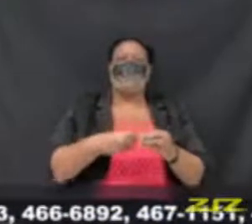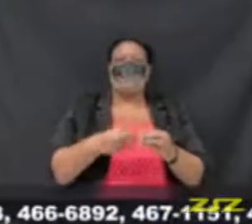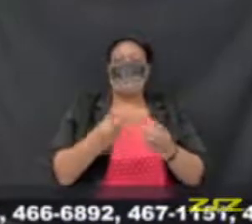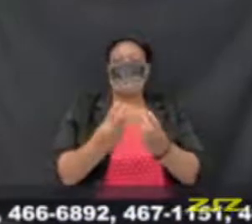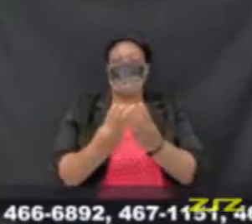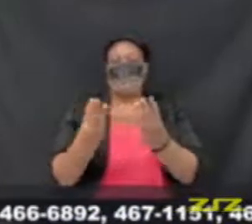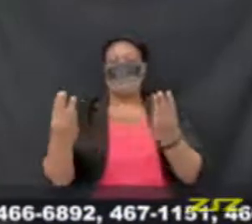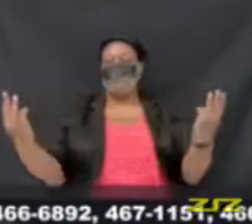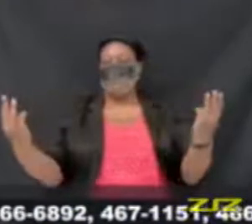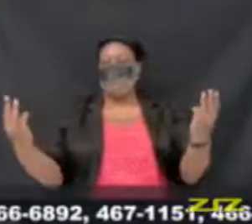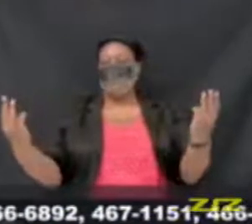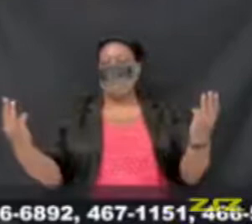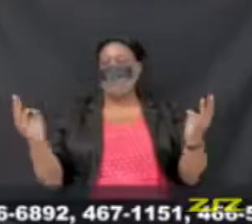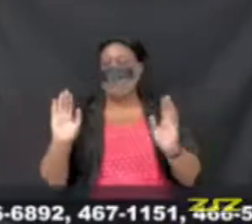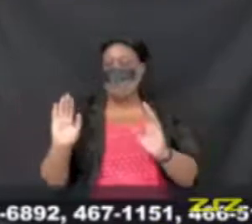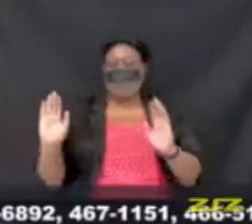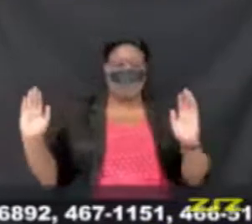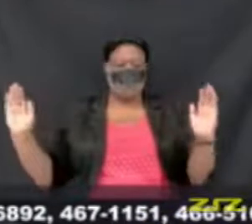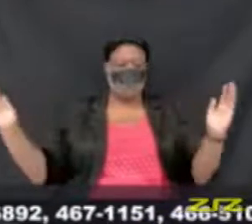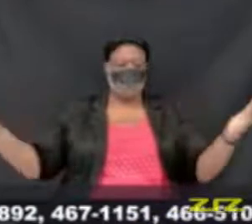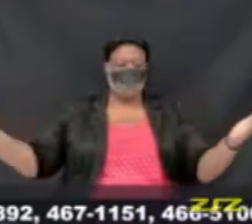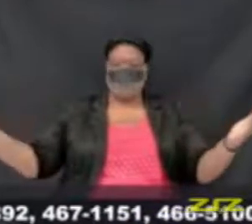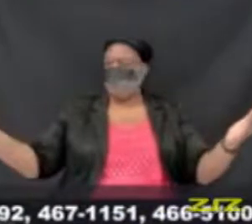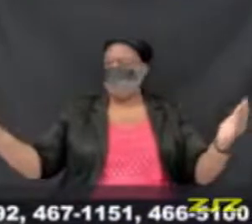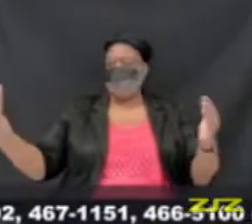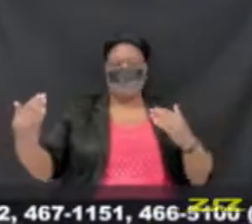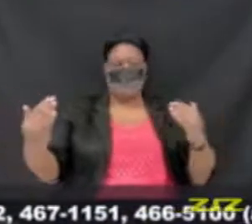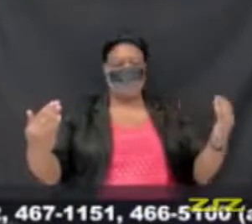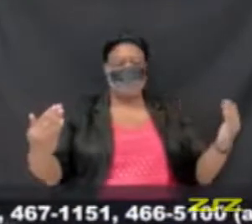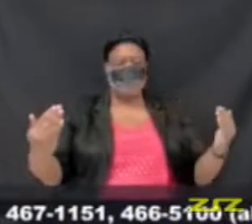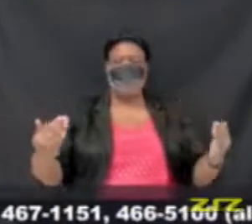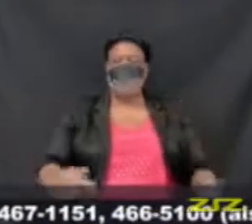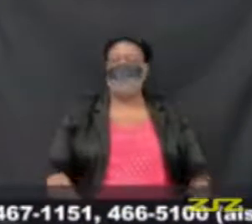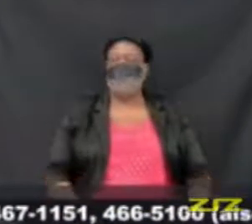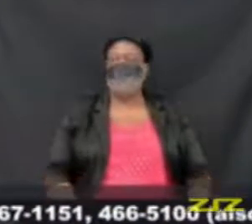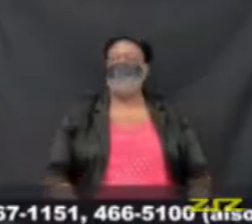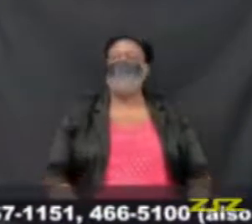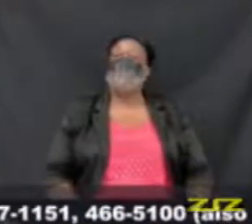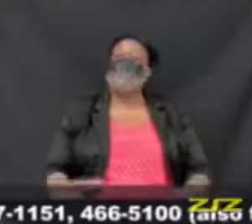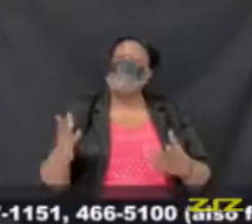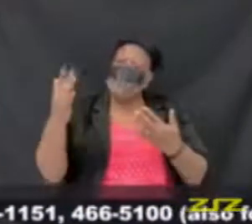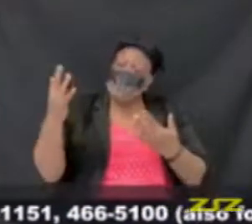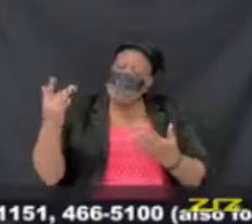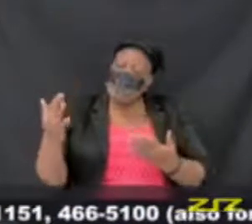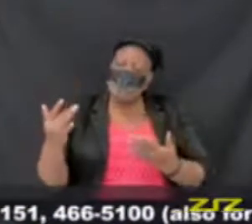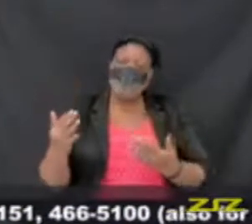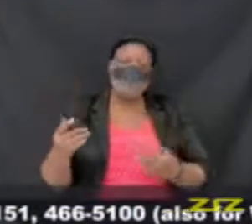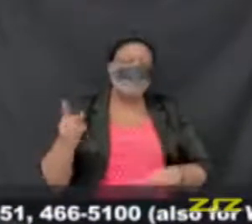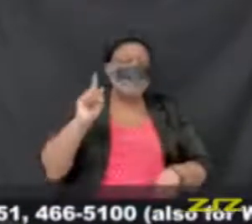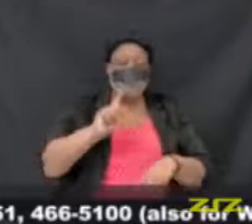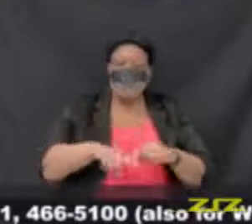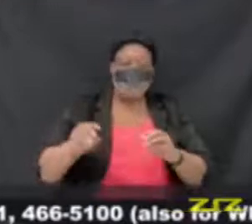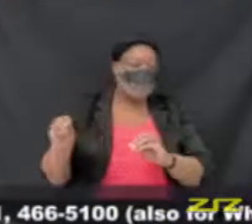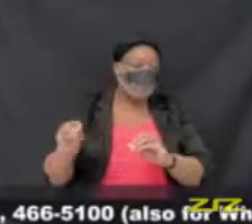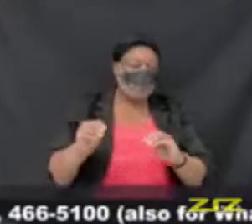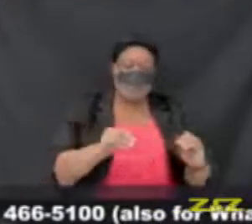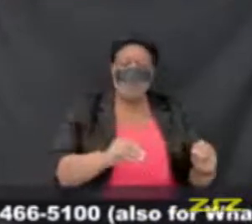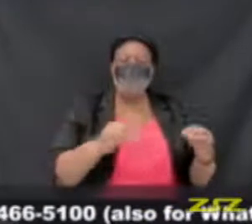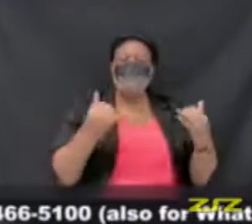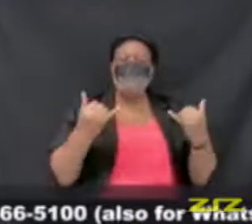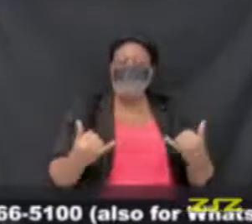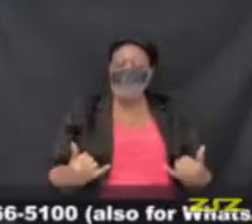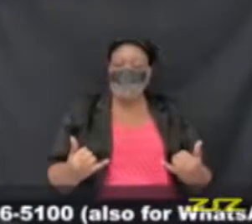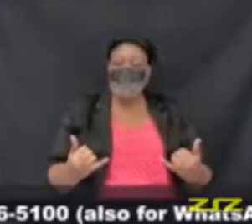down, it means that a lot of other barriers have to come down as well. So what we have said is that we are going to take